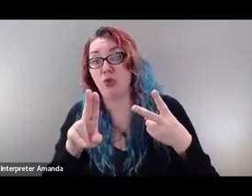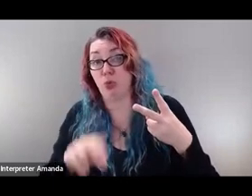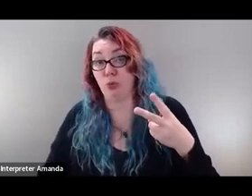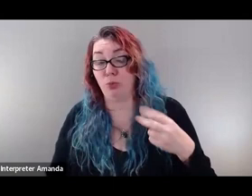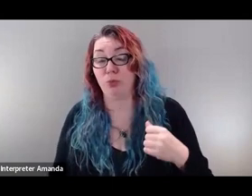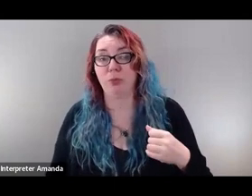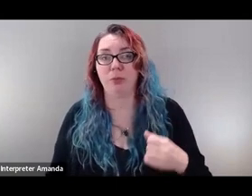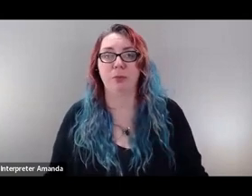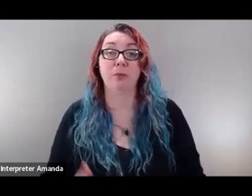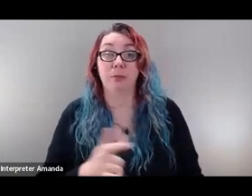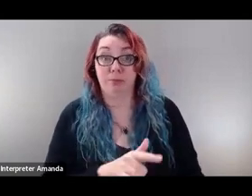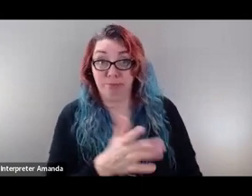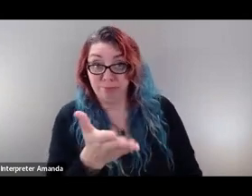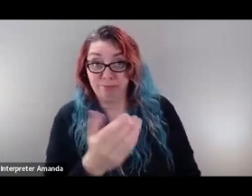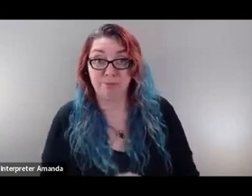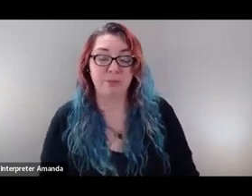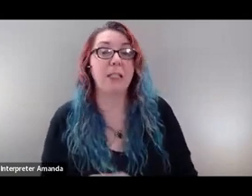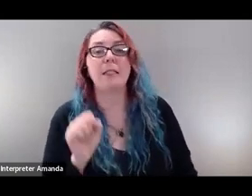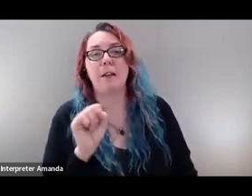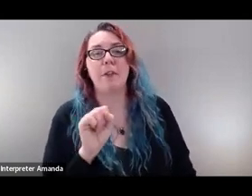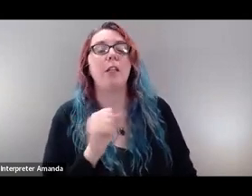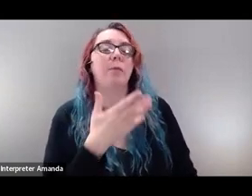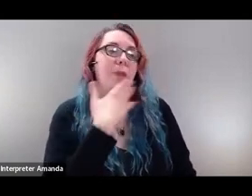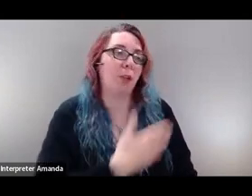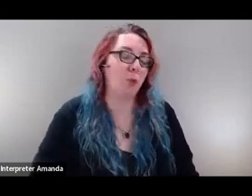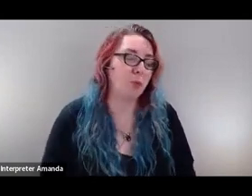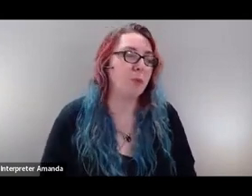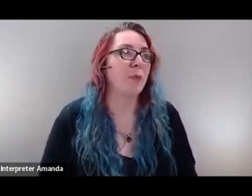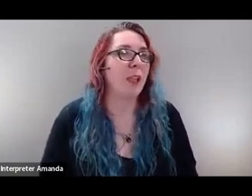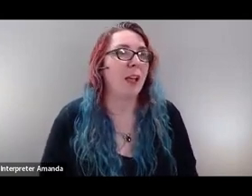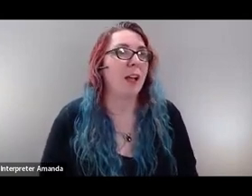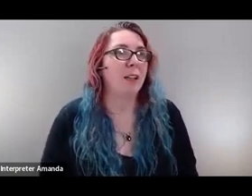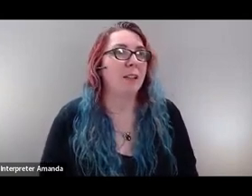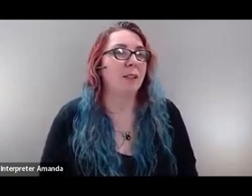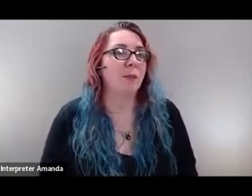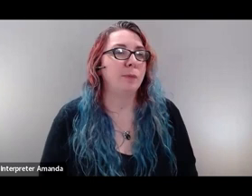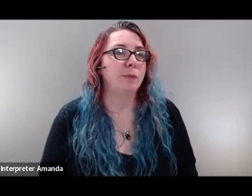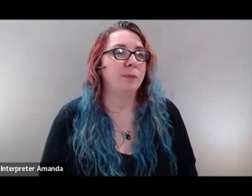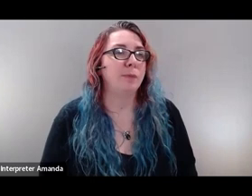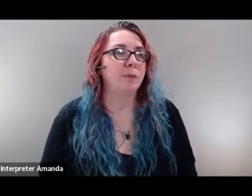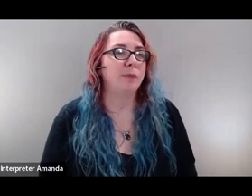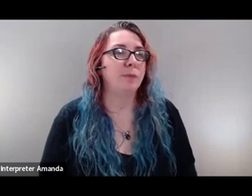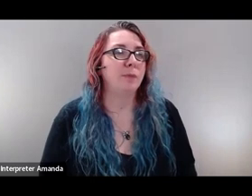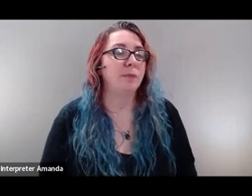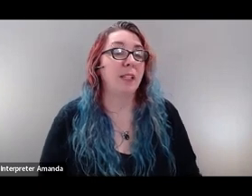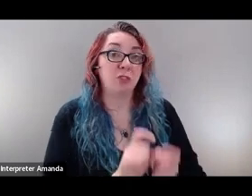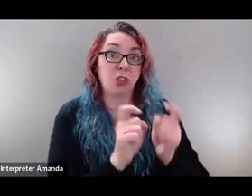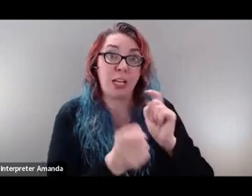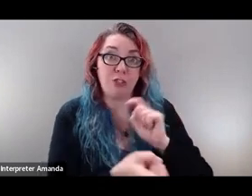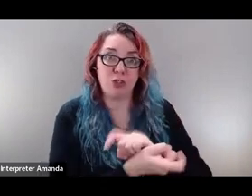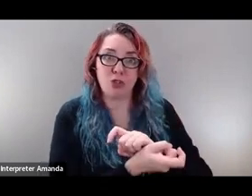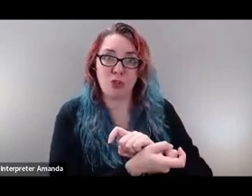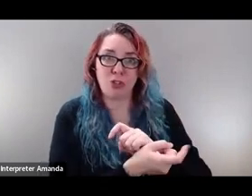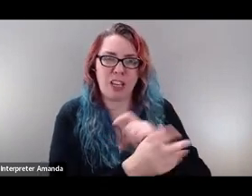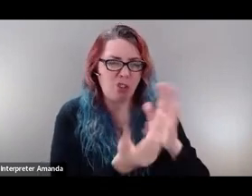Thank you. The idea of change being so uncomfortable, I think that